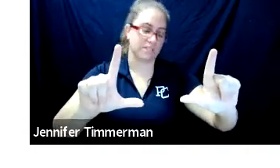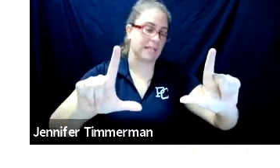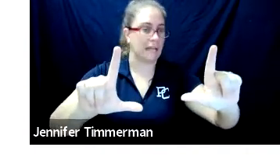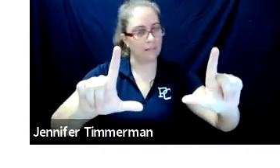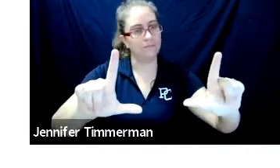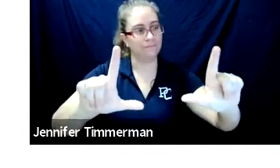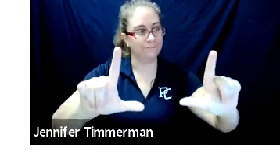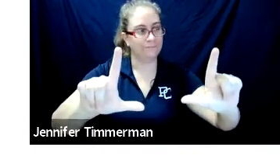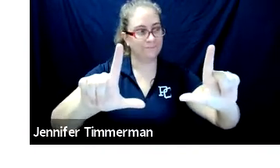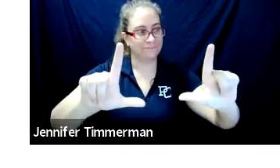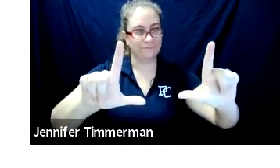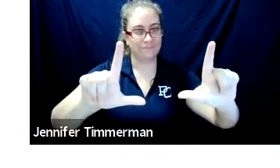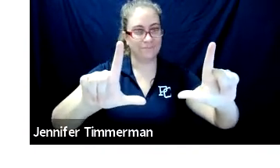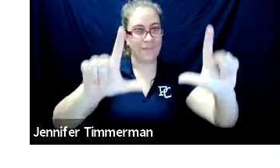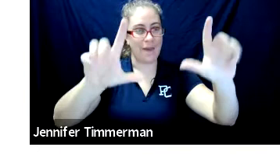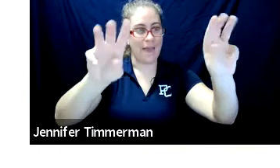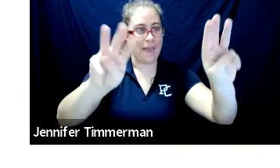which looks like an L.